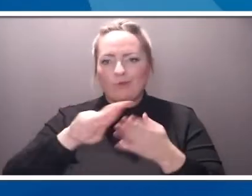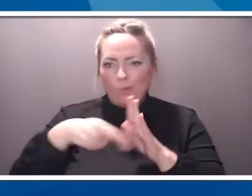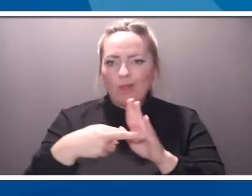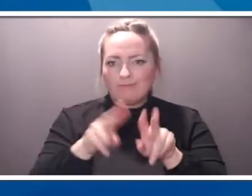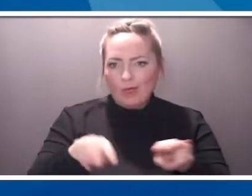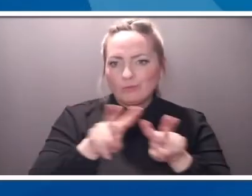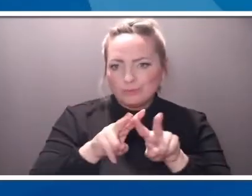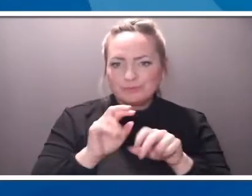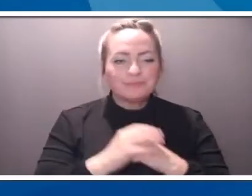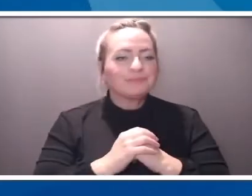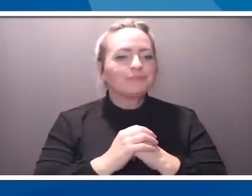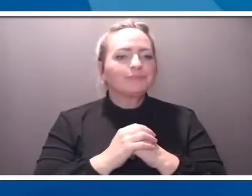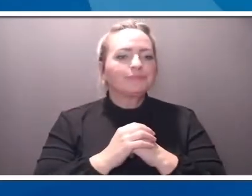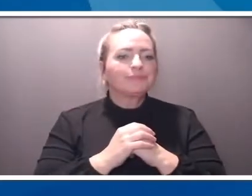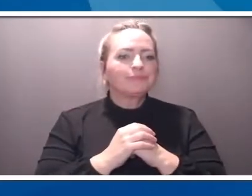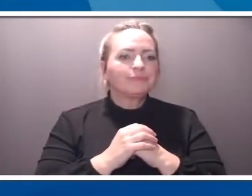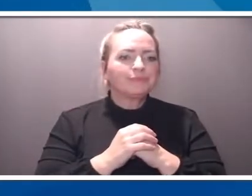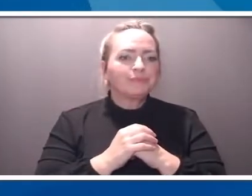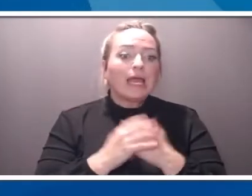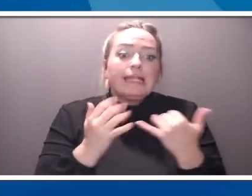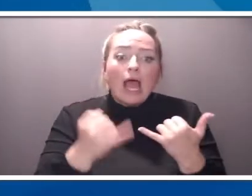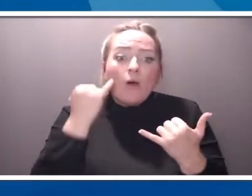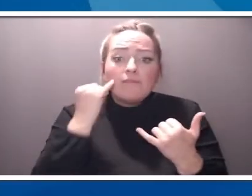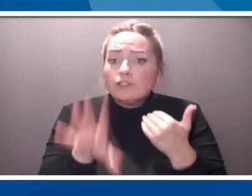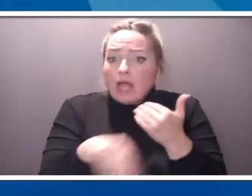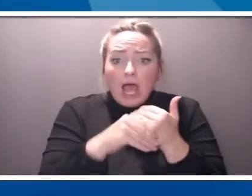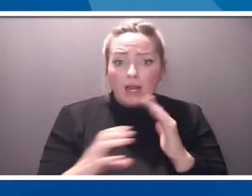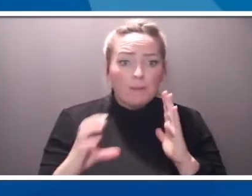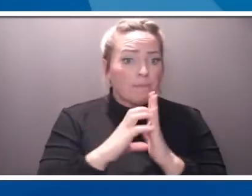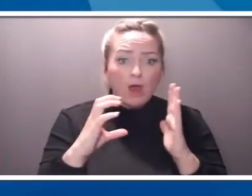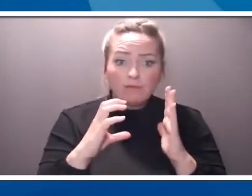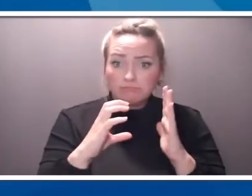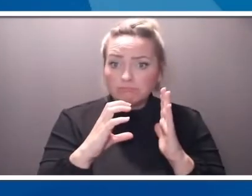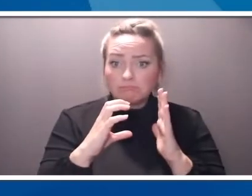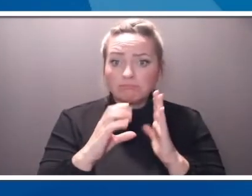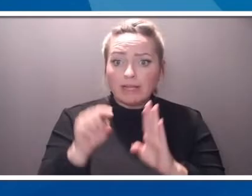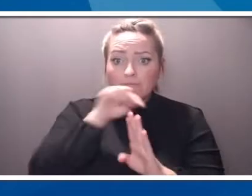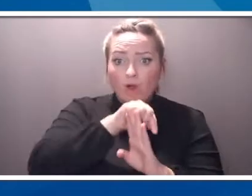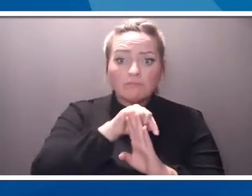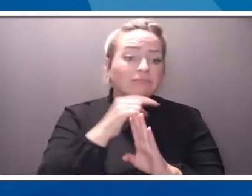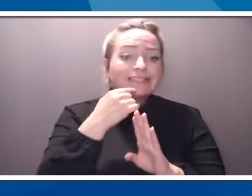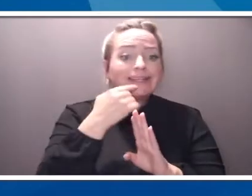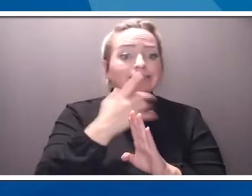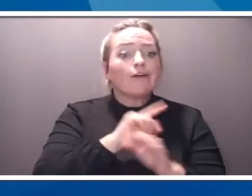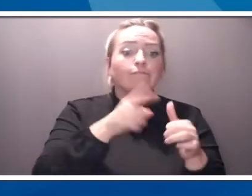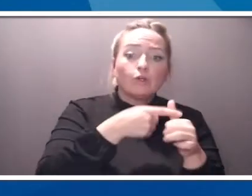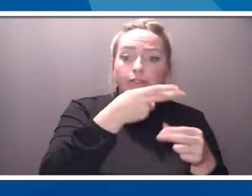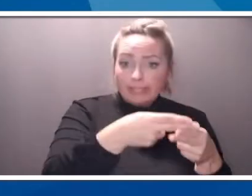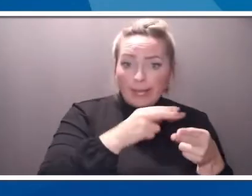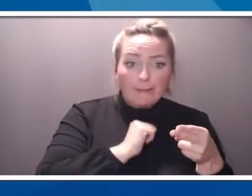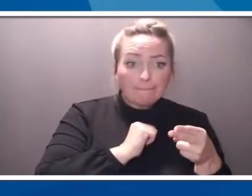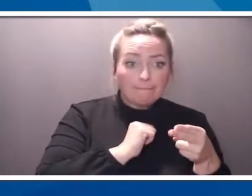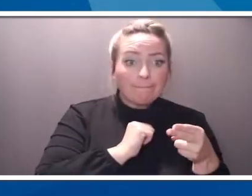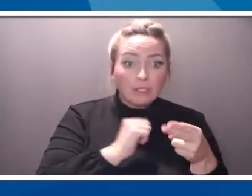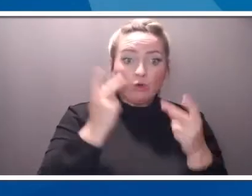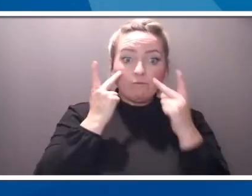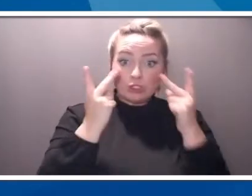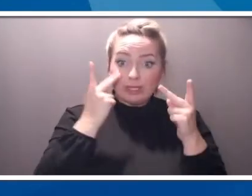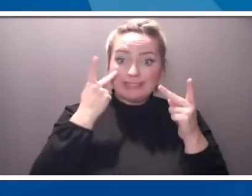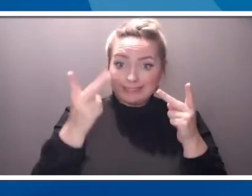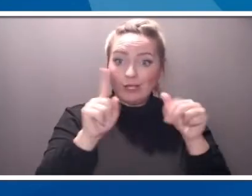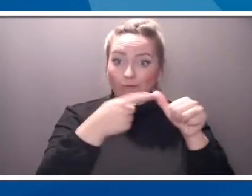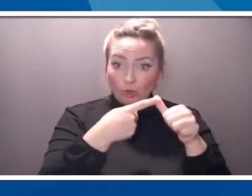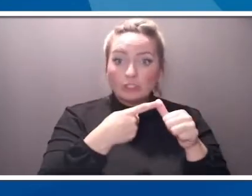fail 412 name, role, value. Now, if I just add a paragraph in front of that, that says first